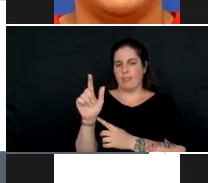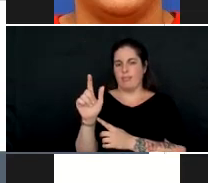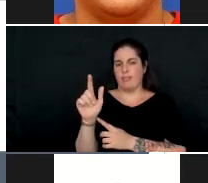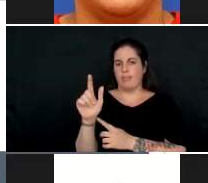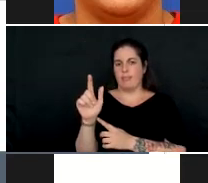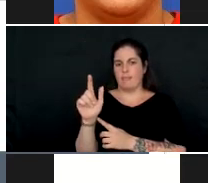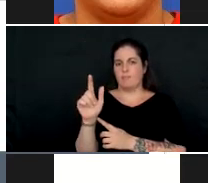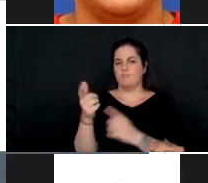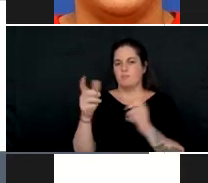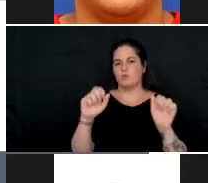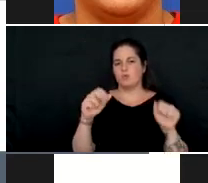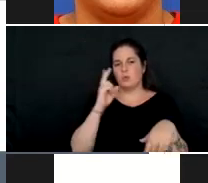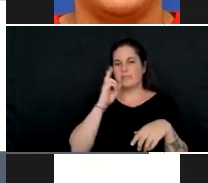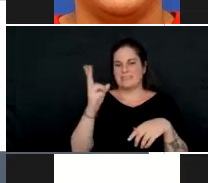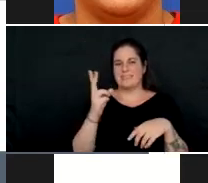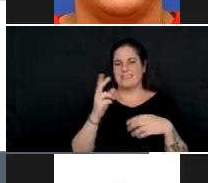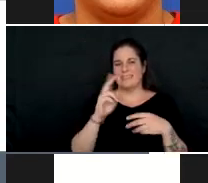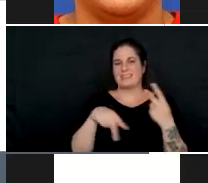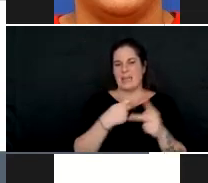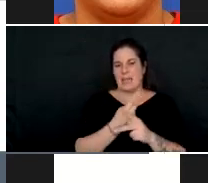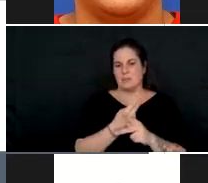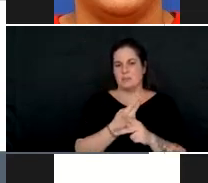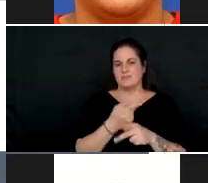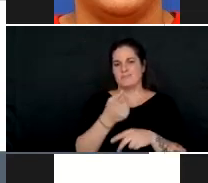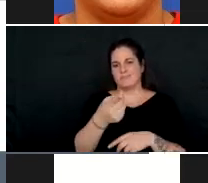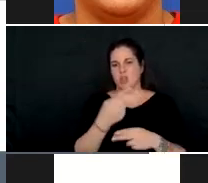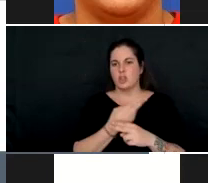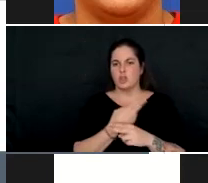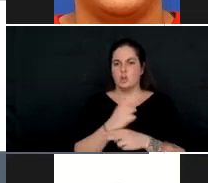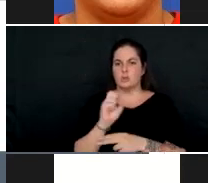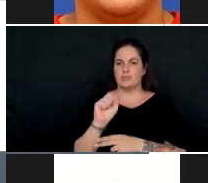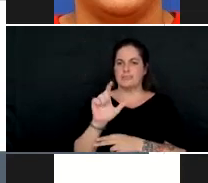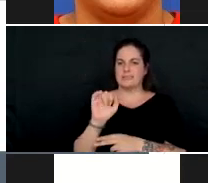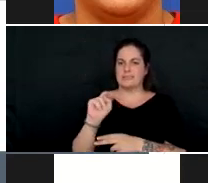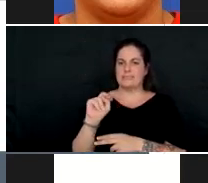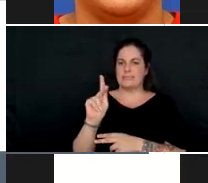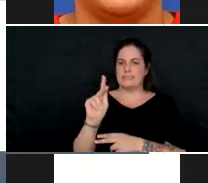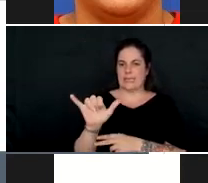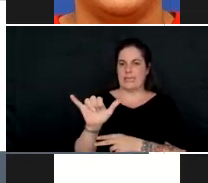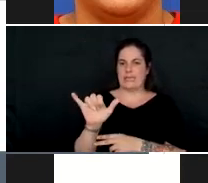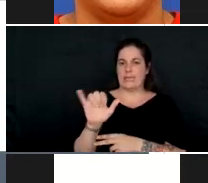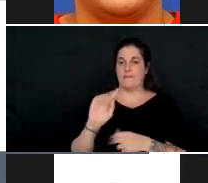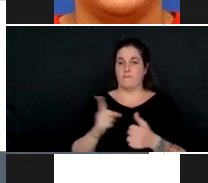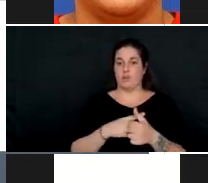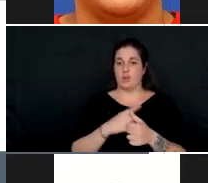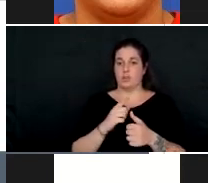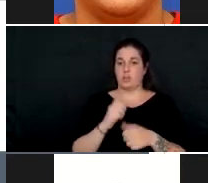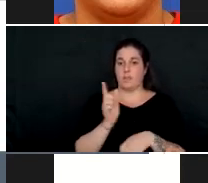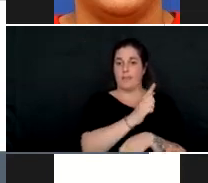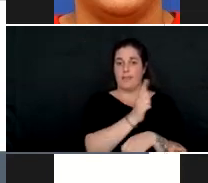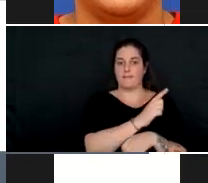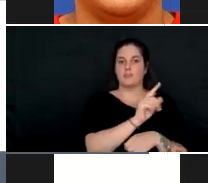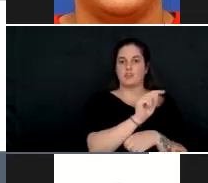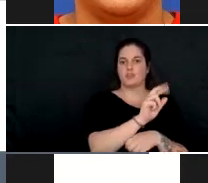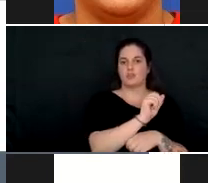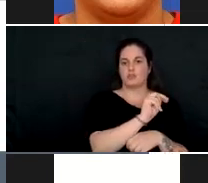And so you can see both of them in the picture. They're using a slinky to illustrate. So the first picture on the left, that's a transverse wave.